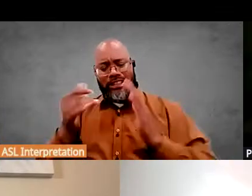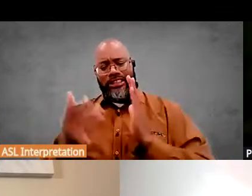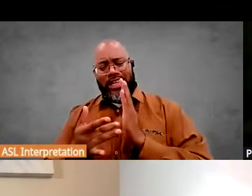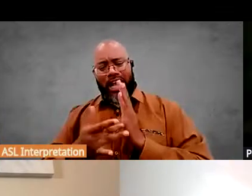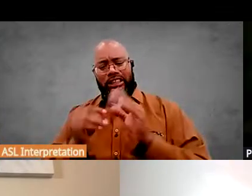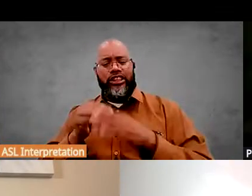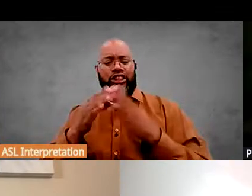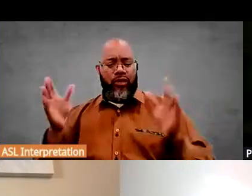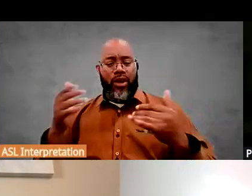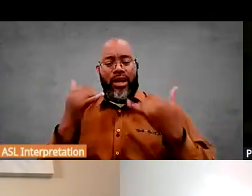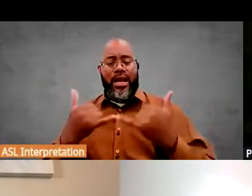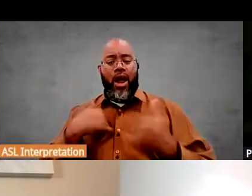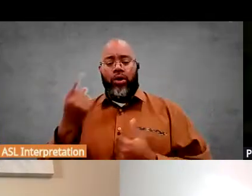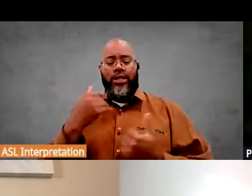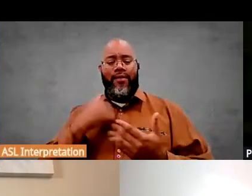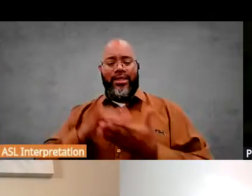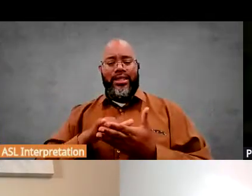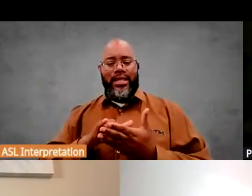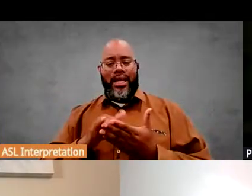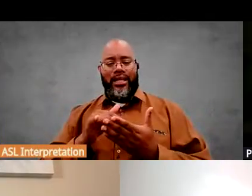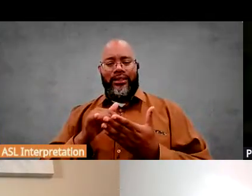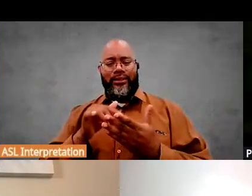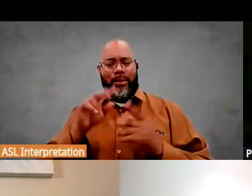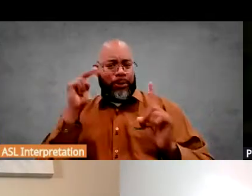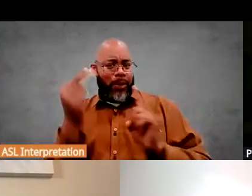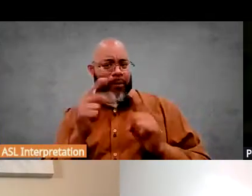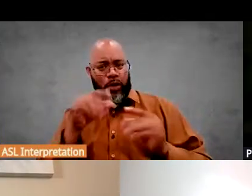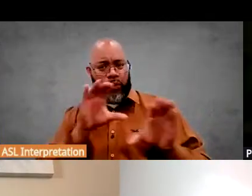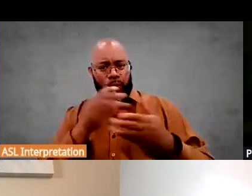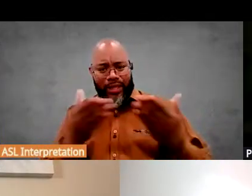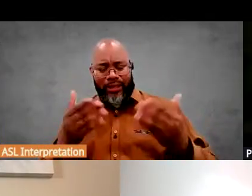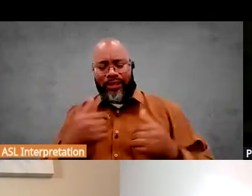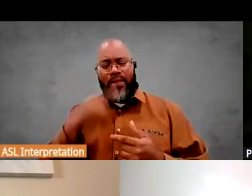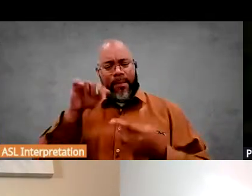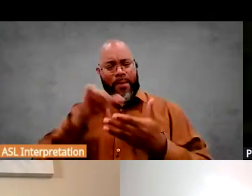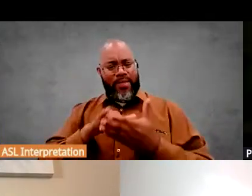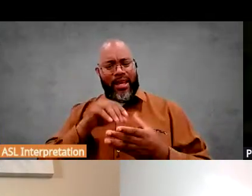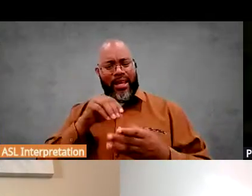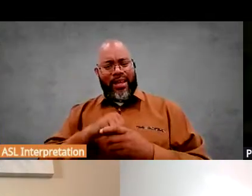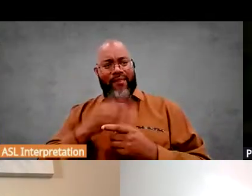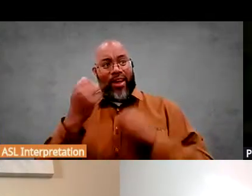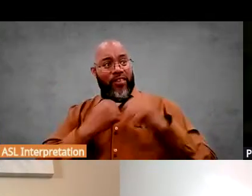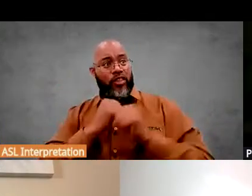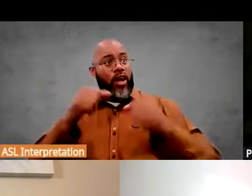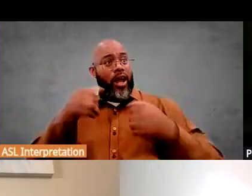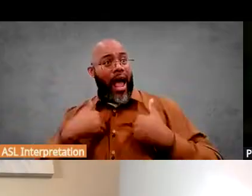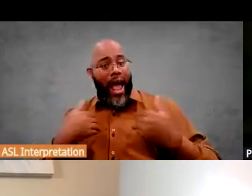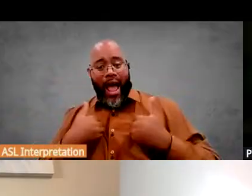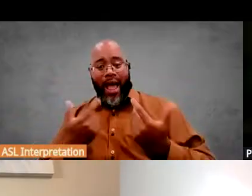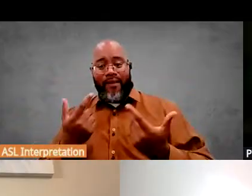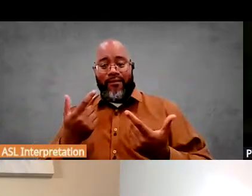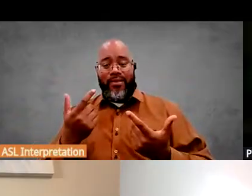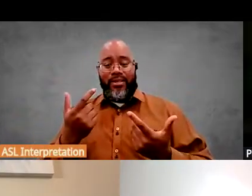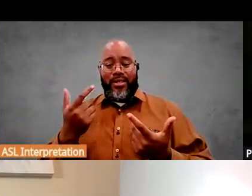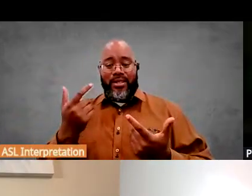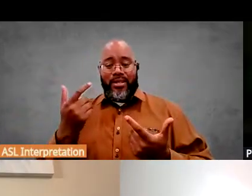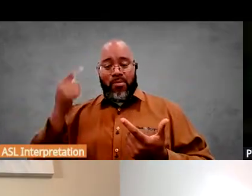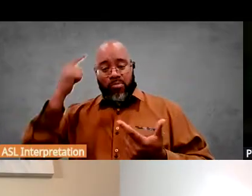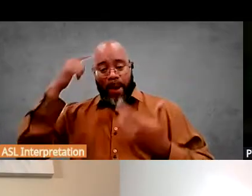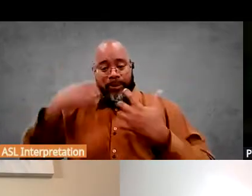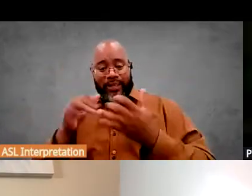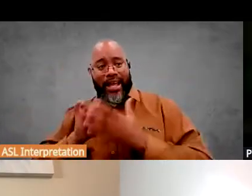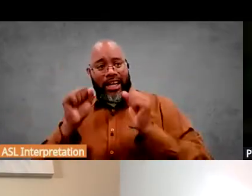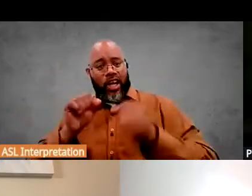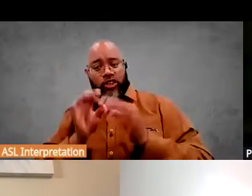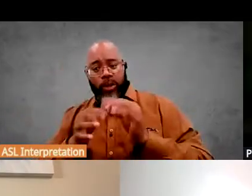general. And now I always have that lens when I do stuff. I always think about, oh, in 5 years' time, we could have a brain machine interface that does A, B, C, D. And that's